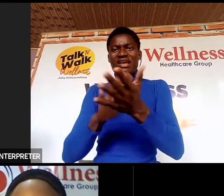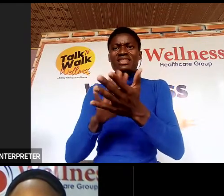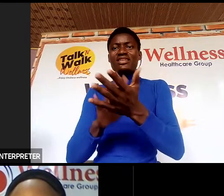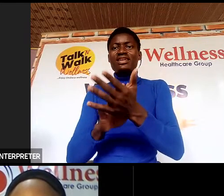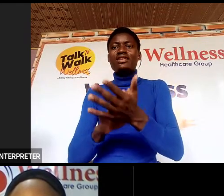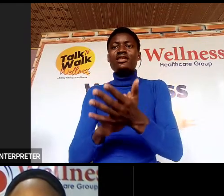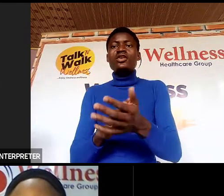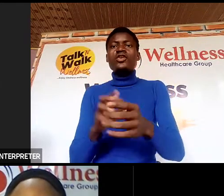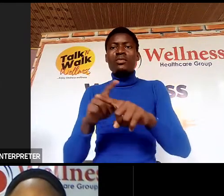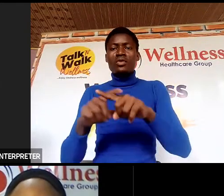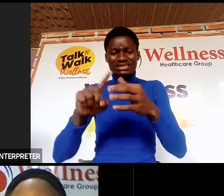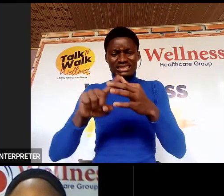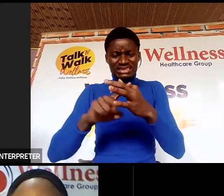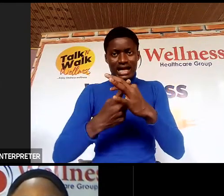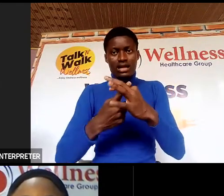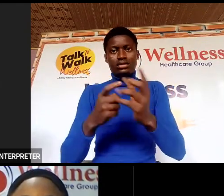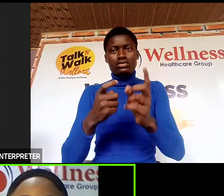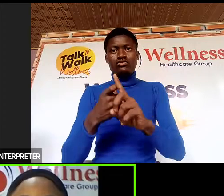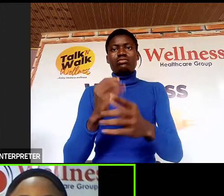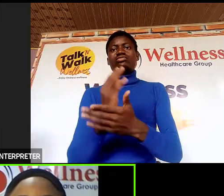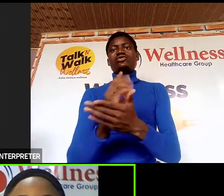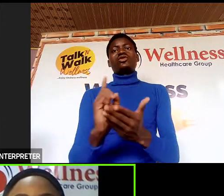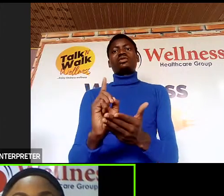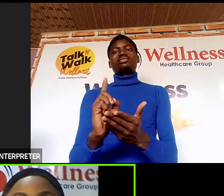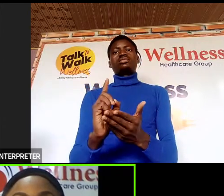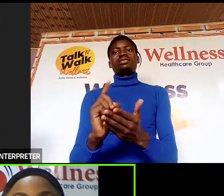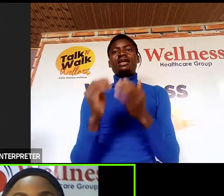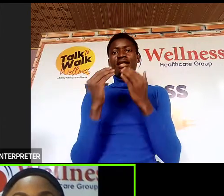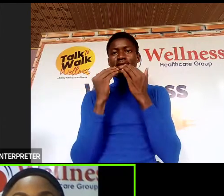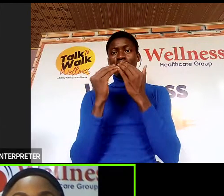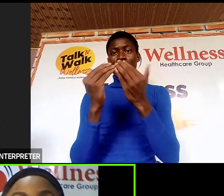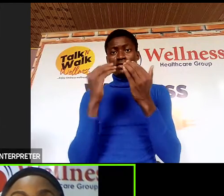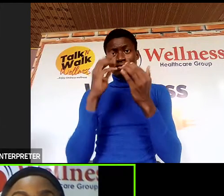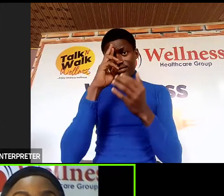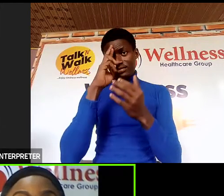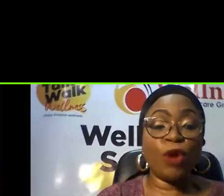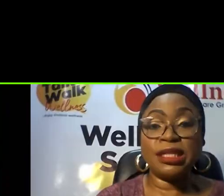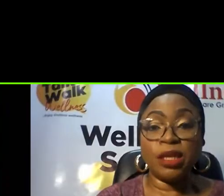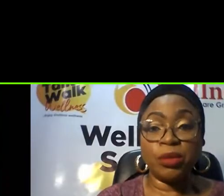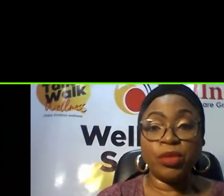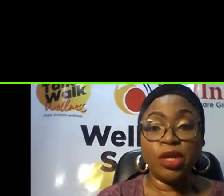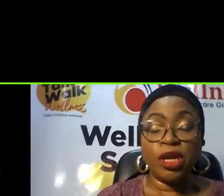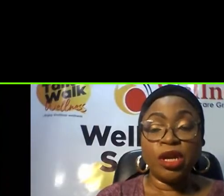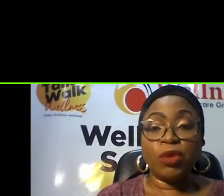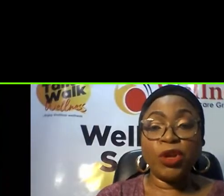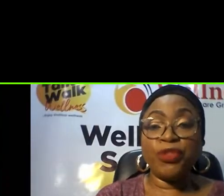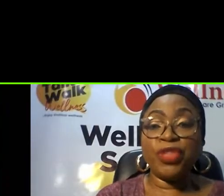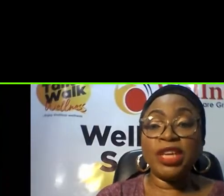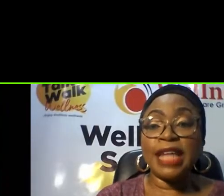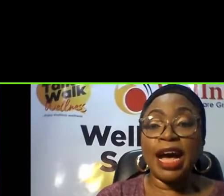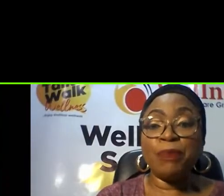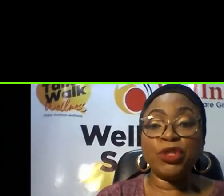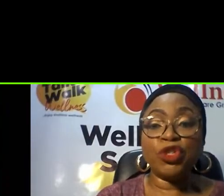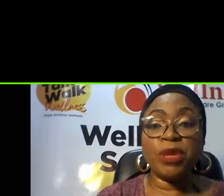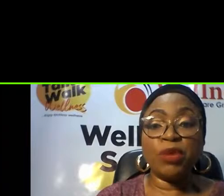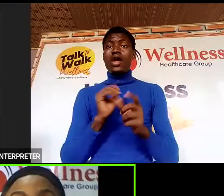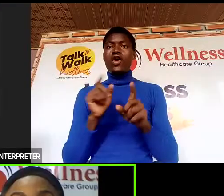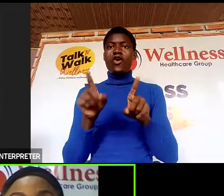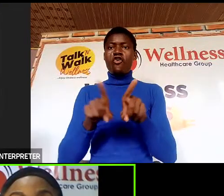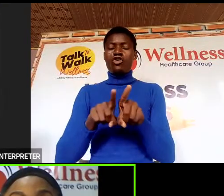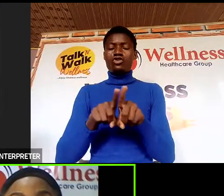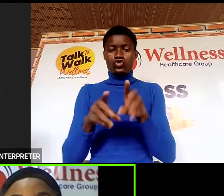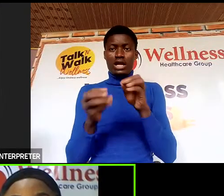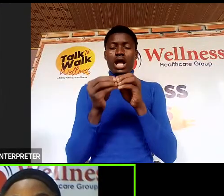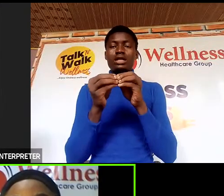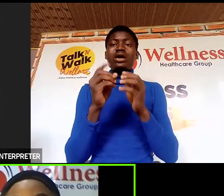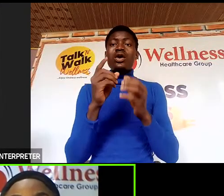Mr. Olumide. And I will also say that one of the things that happened to me when I started saving was the fact